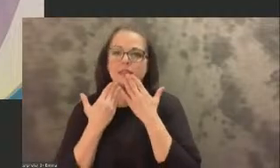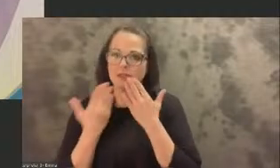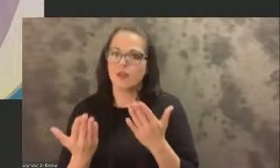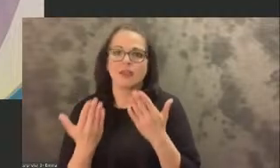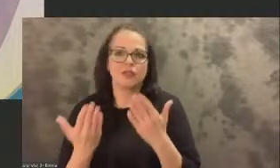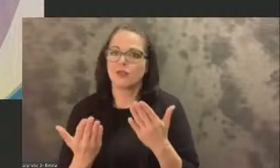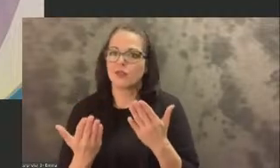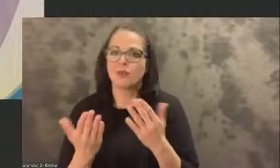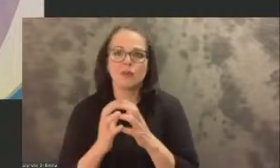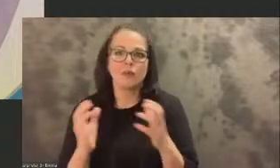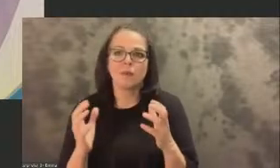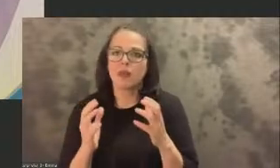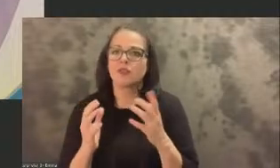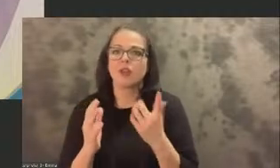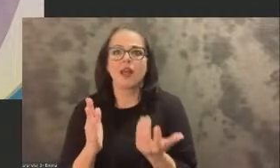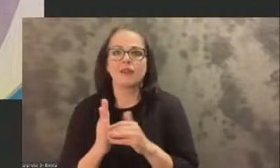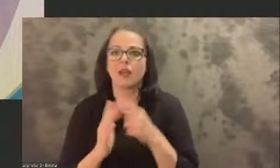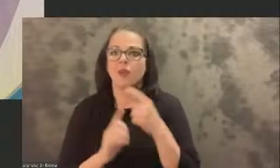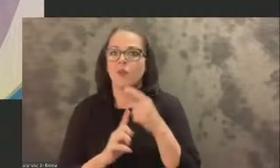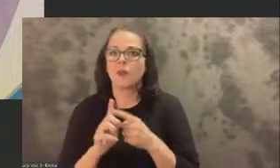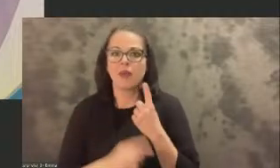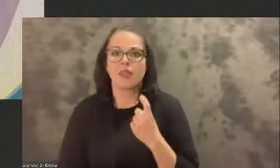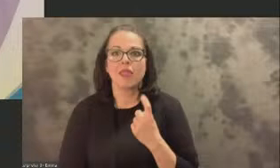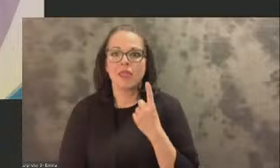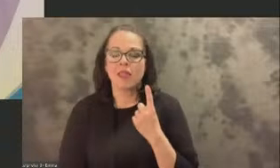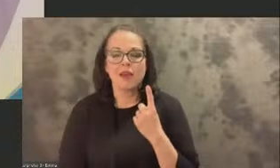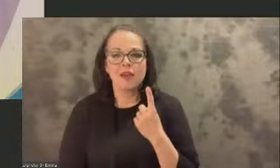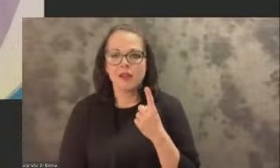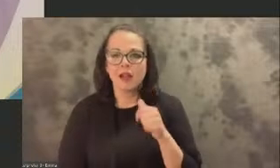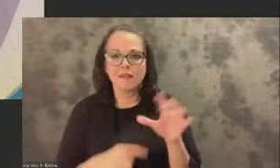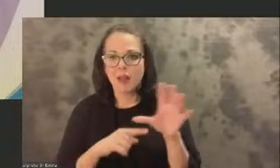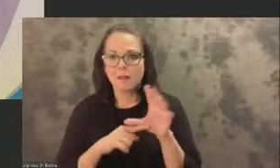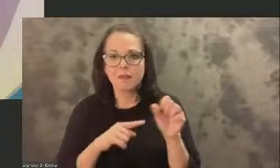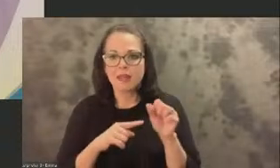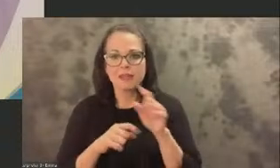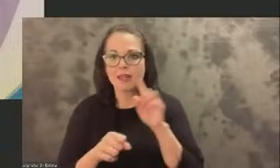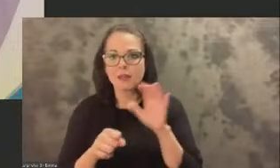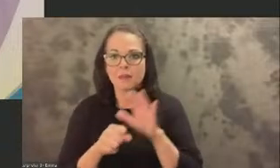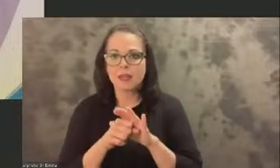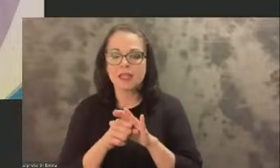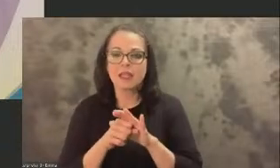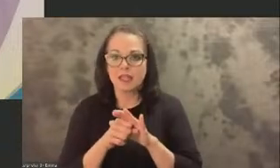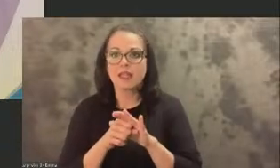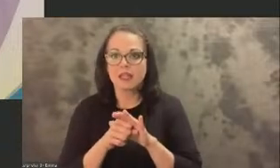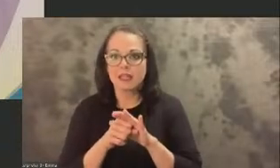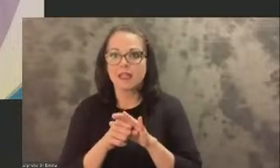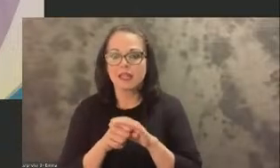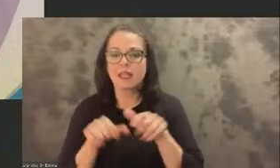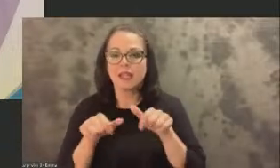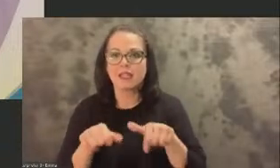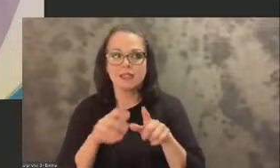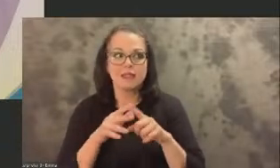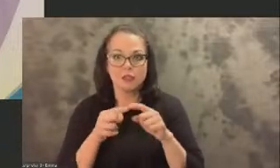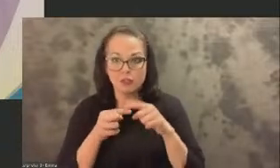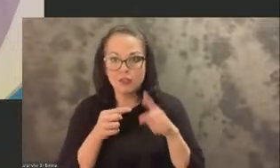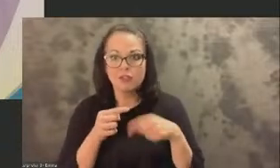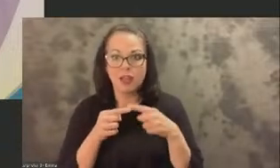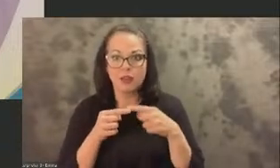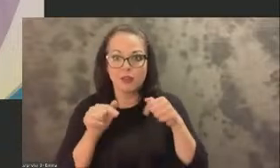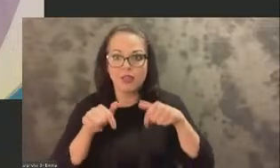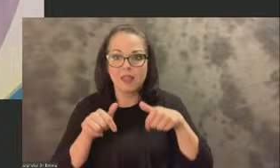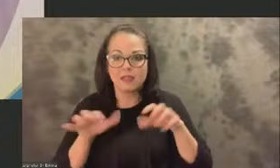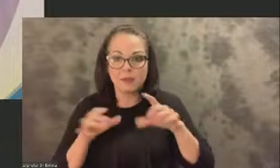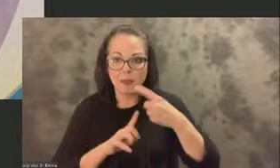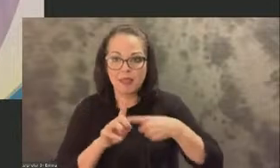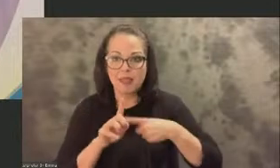for another month of amazing and committed sprint that we did this month. So I want to